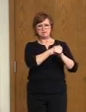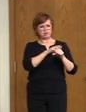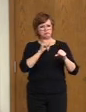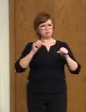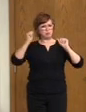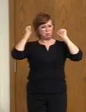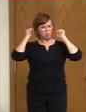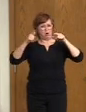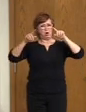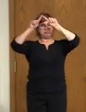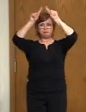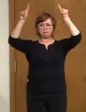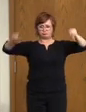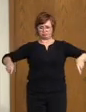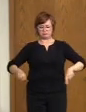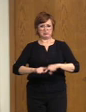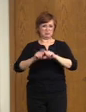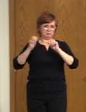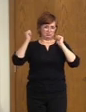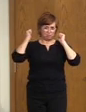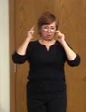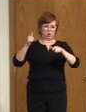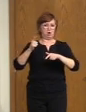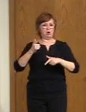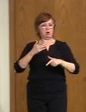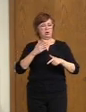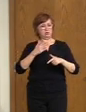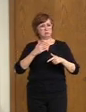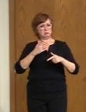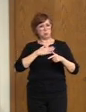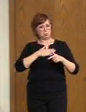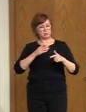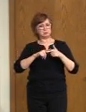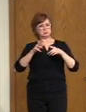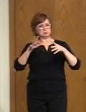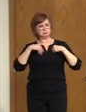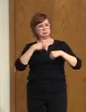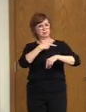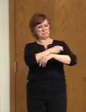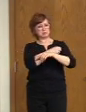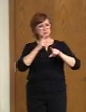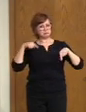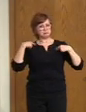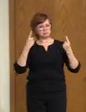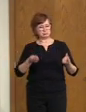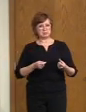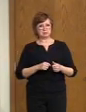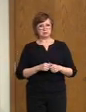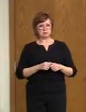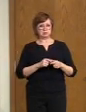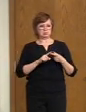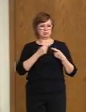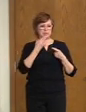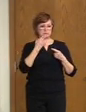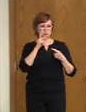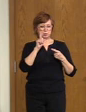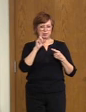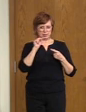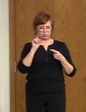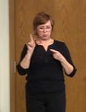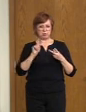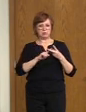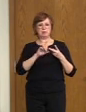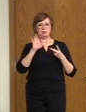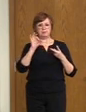adult immunizations, influenza campaign, the H1N1, and now with the COVID-19 campaign. So